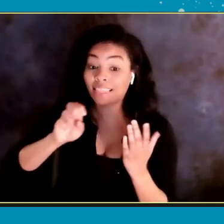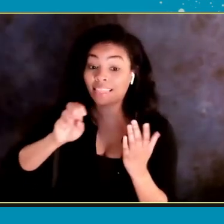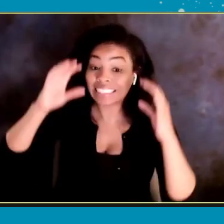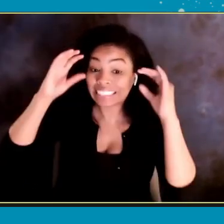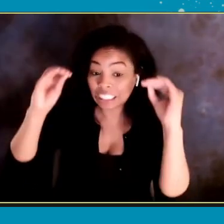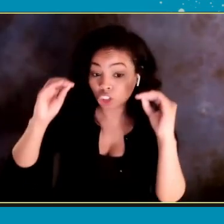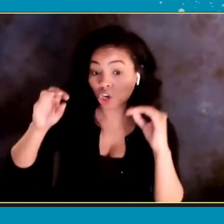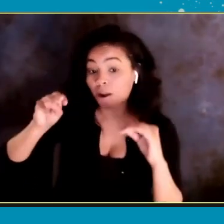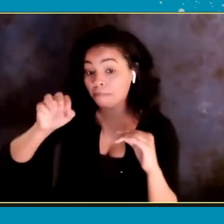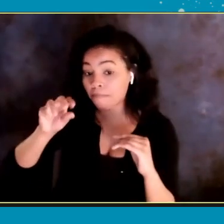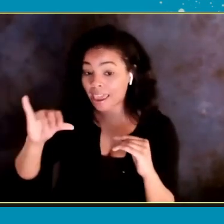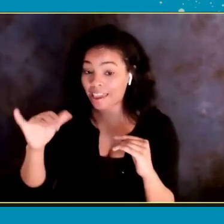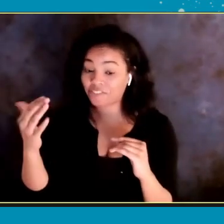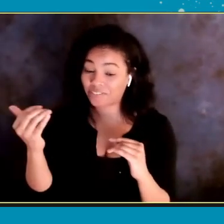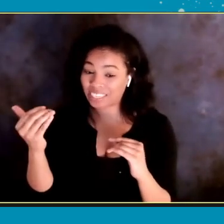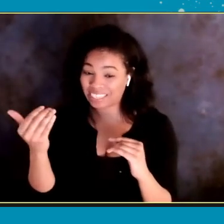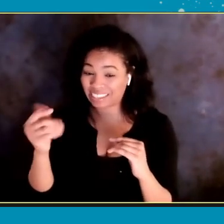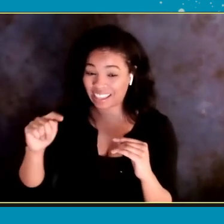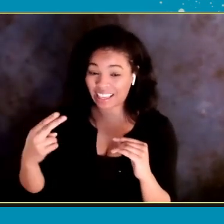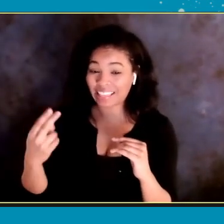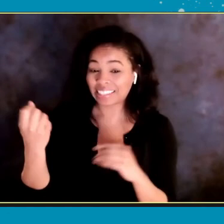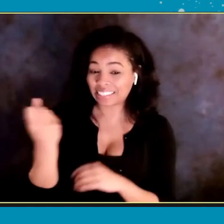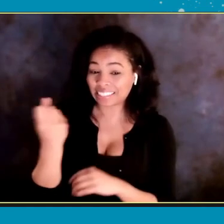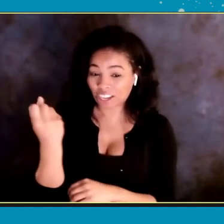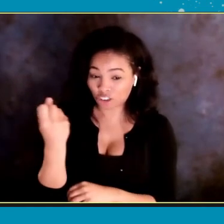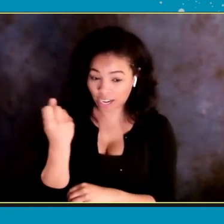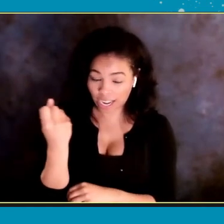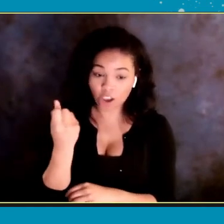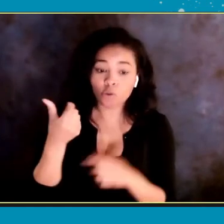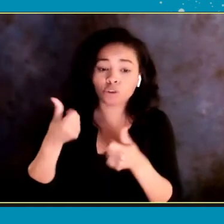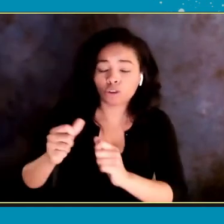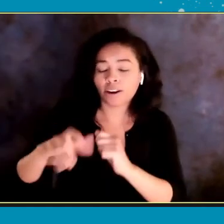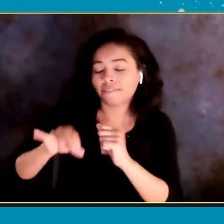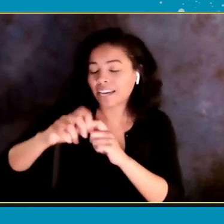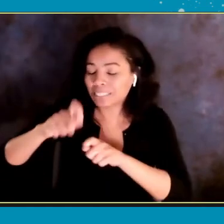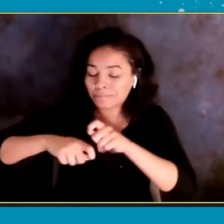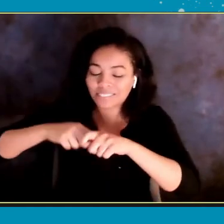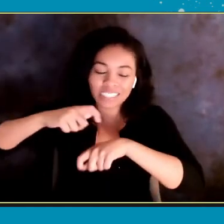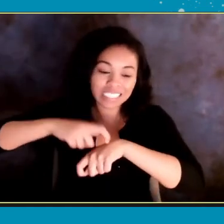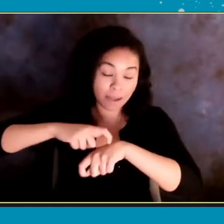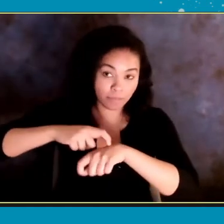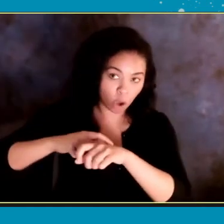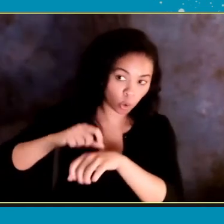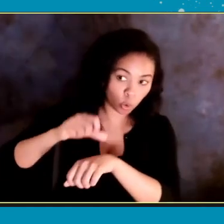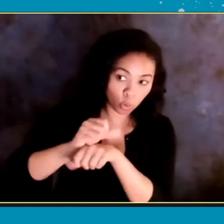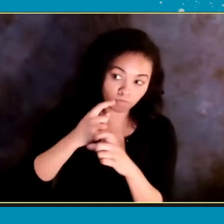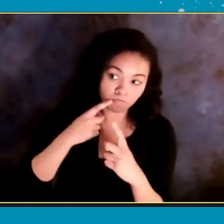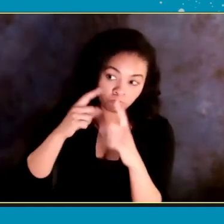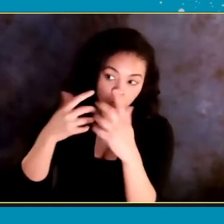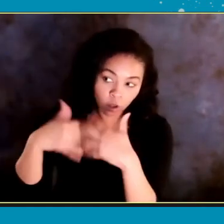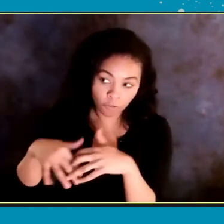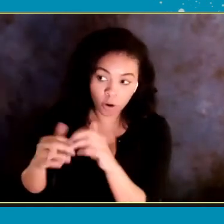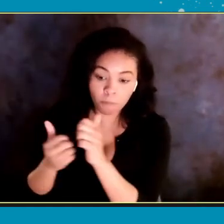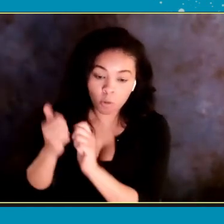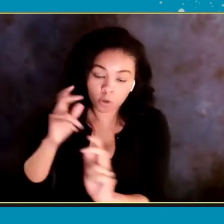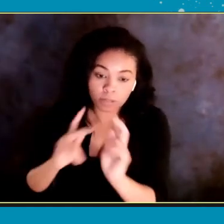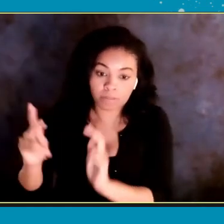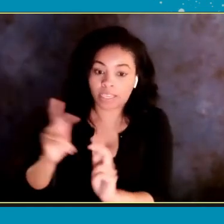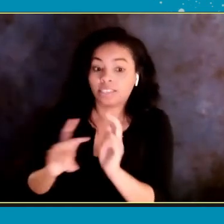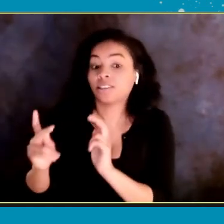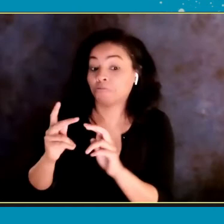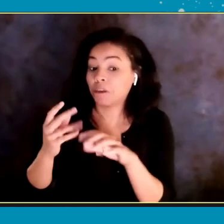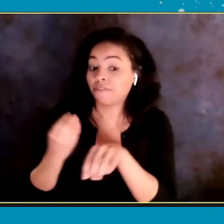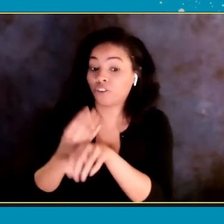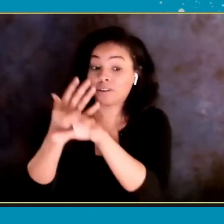a Saturday. We try to find a block of time that would work for most folks, and we'll be gathering virtually for a